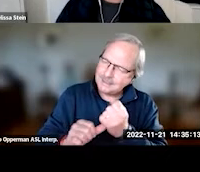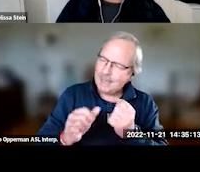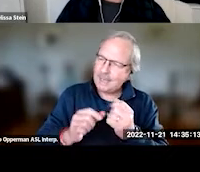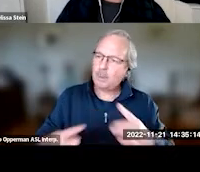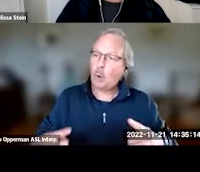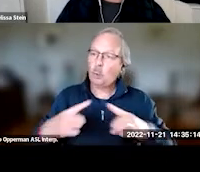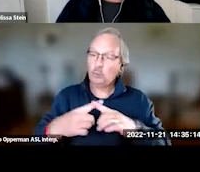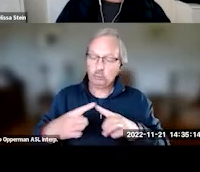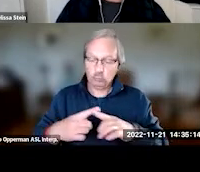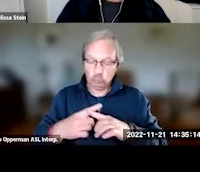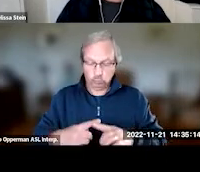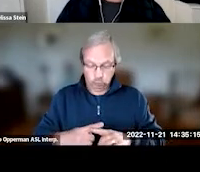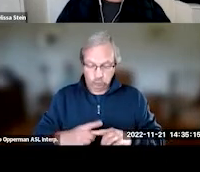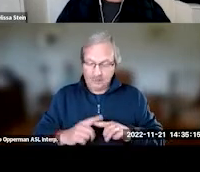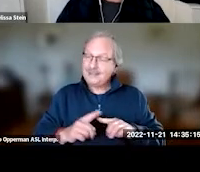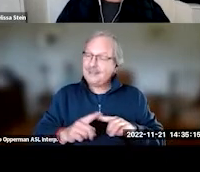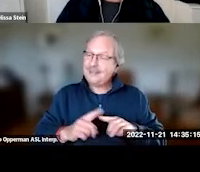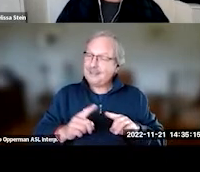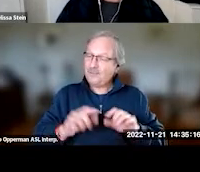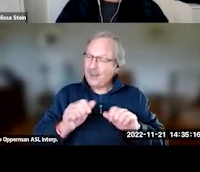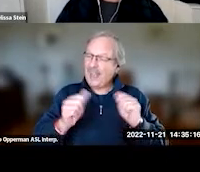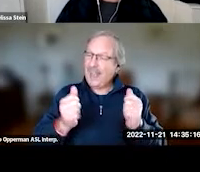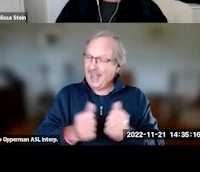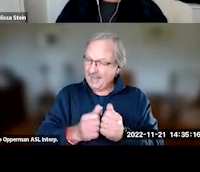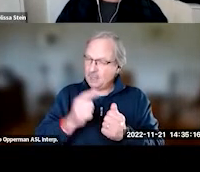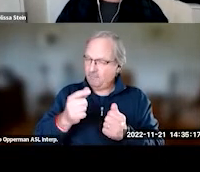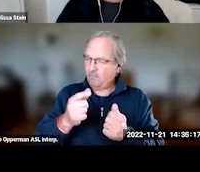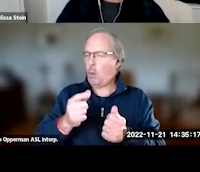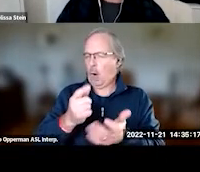agencies to support treatment courts.